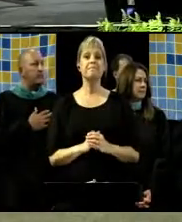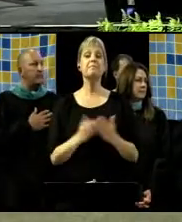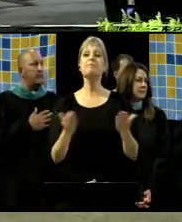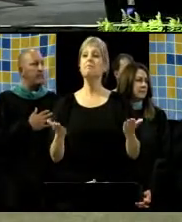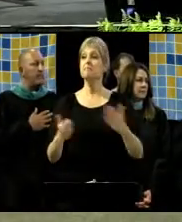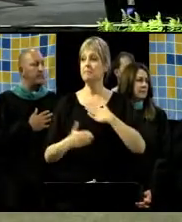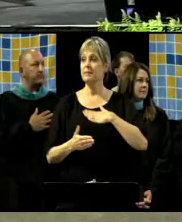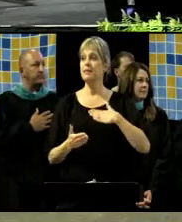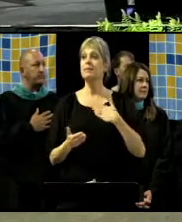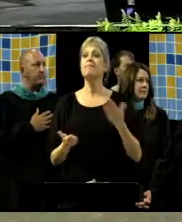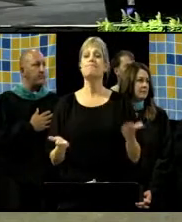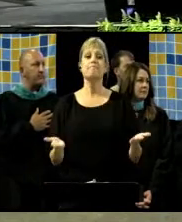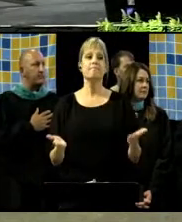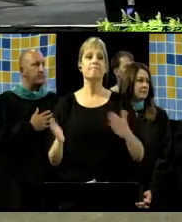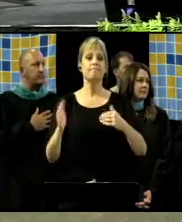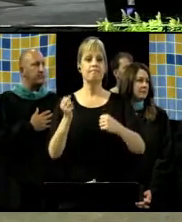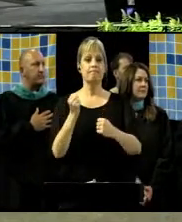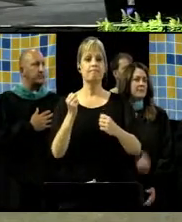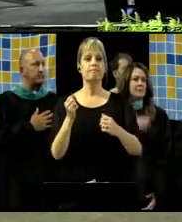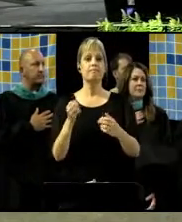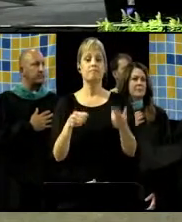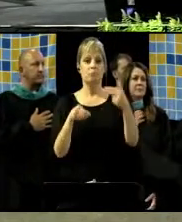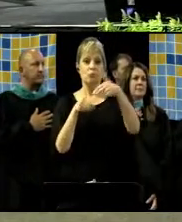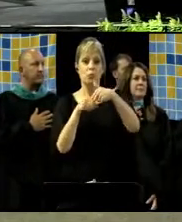Please join me for the Pledge of Allegiance.